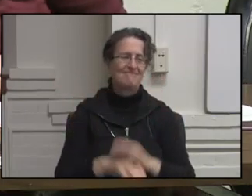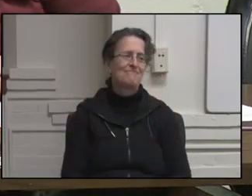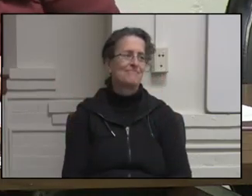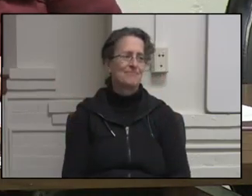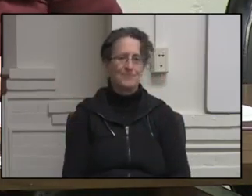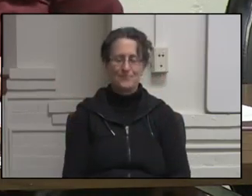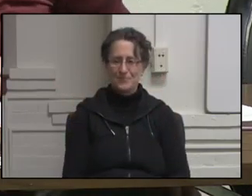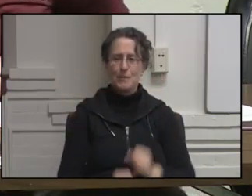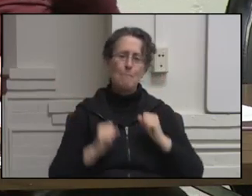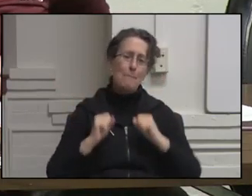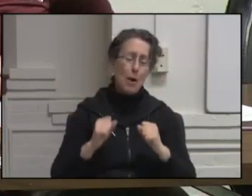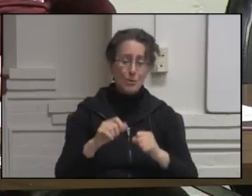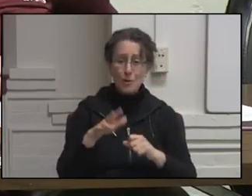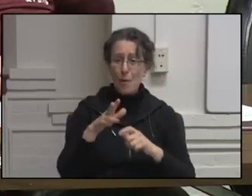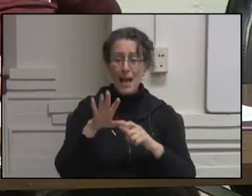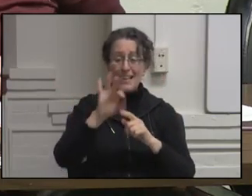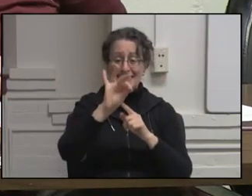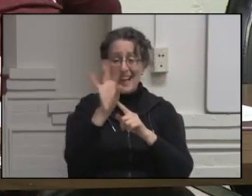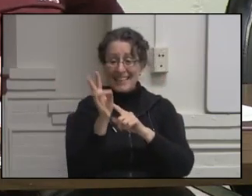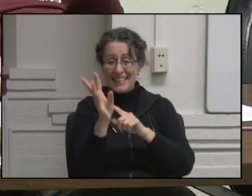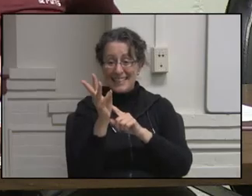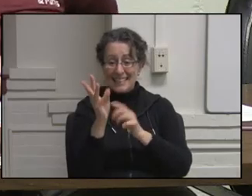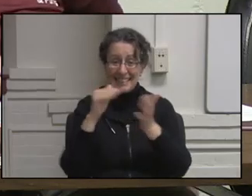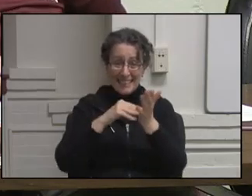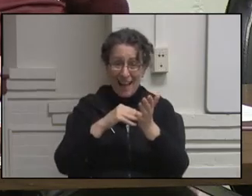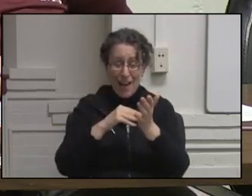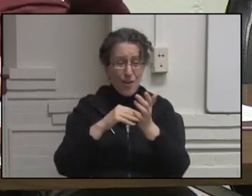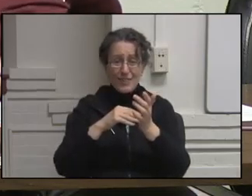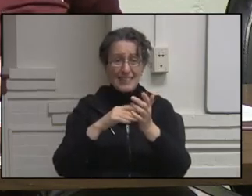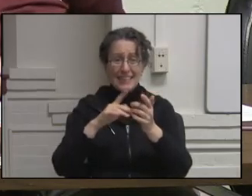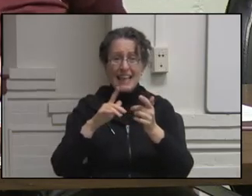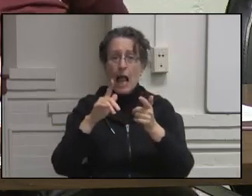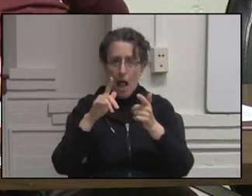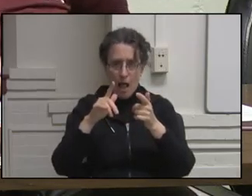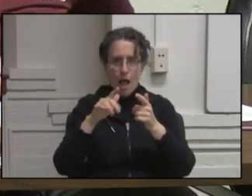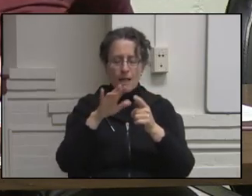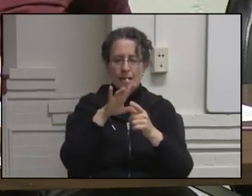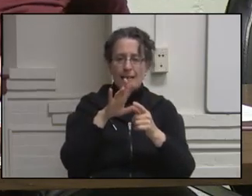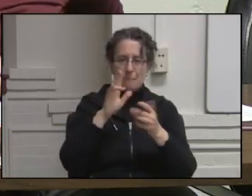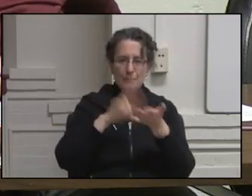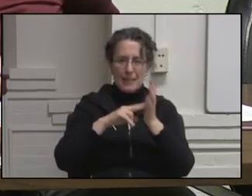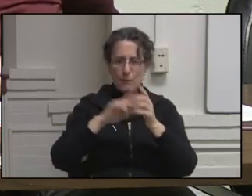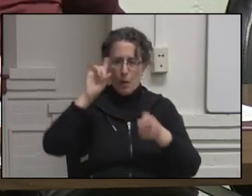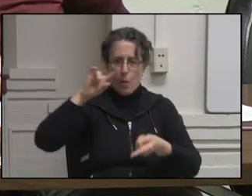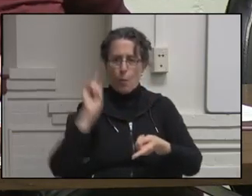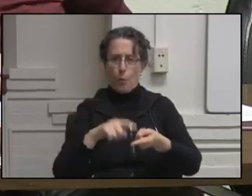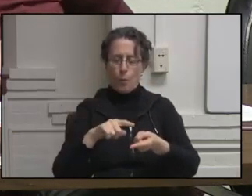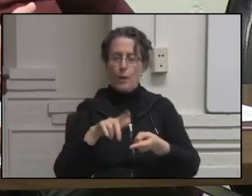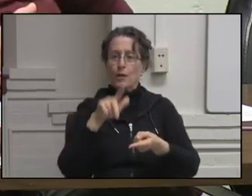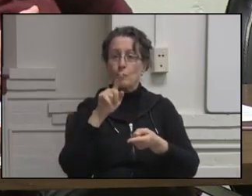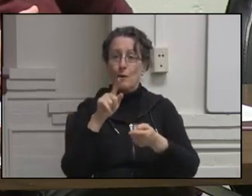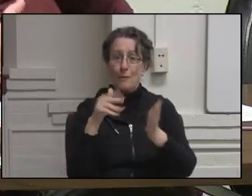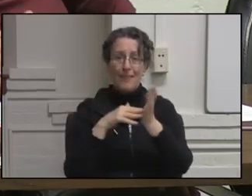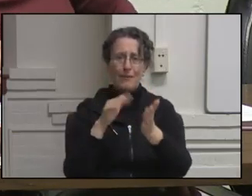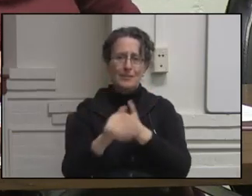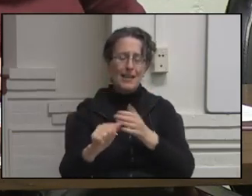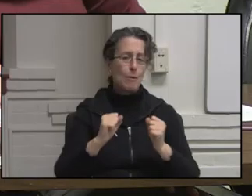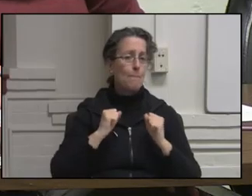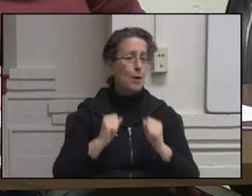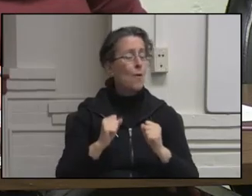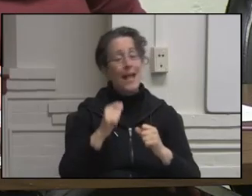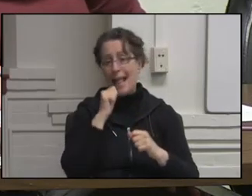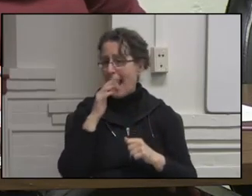That's awesome. So it kind of pulls that hole from 96 down to over $21,000. So still